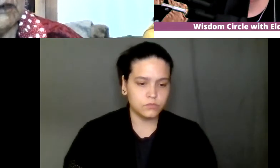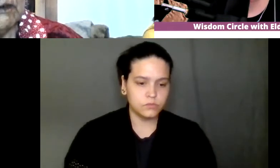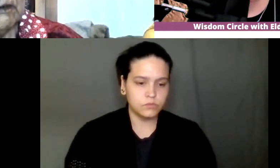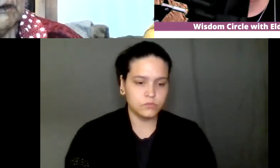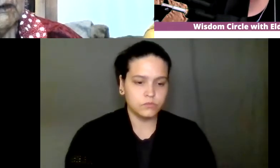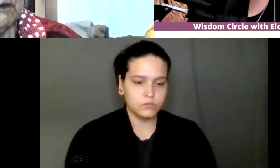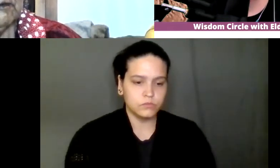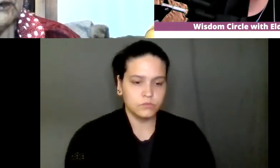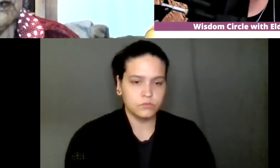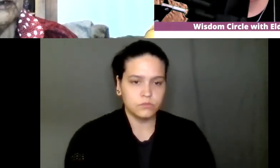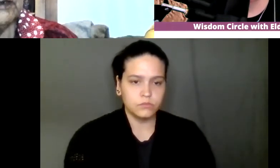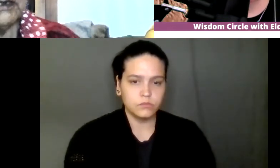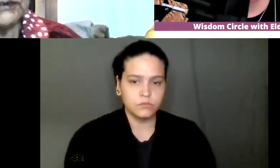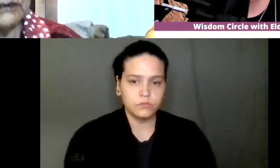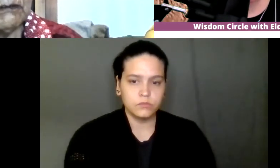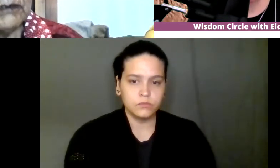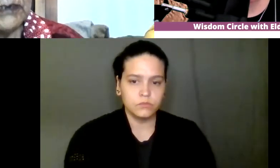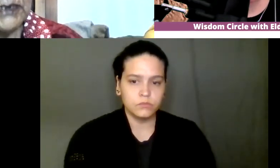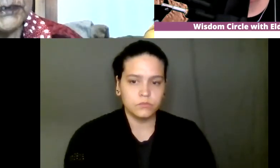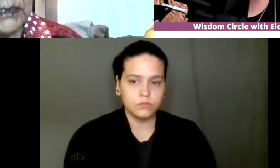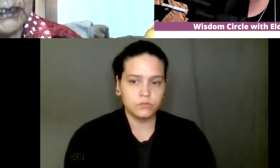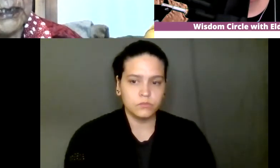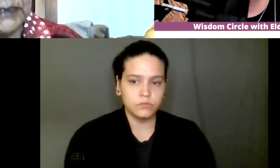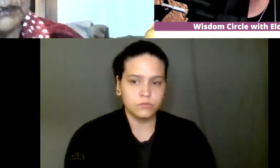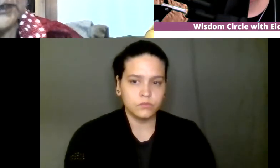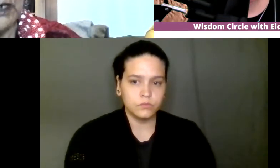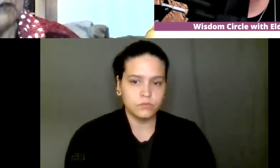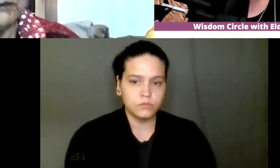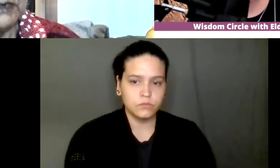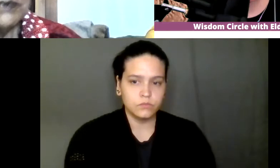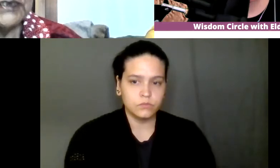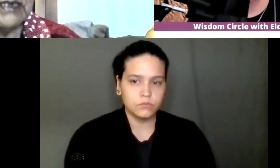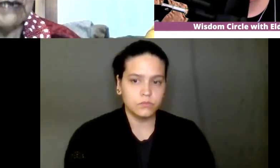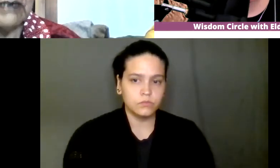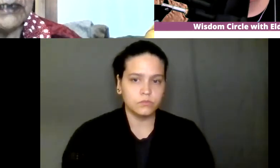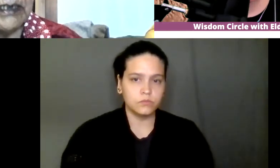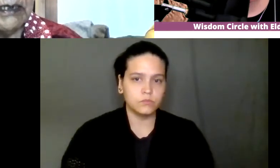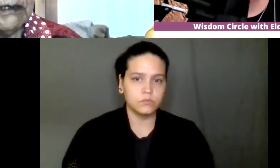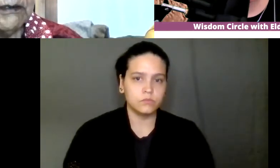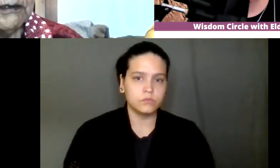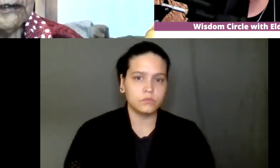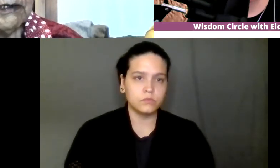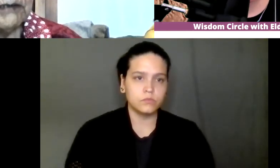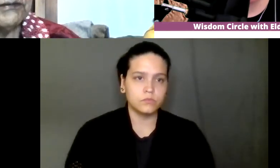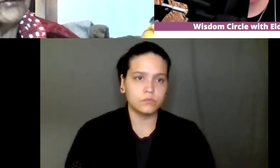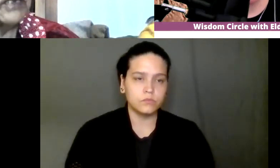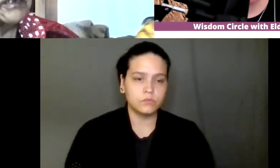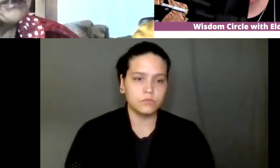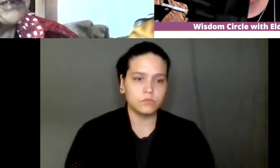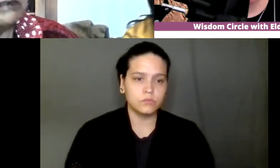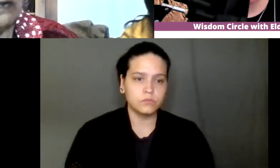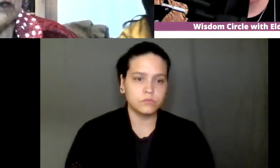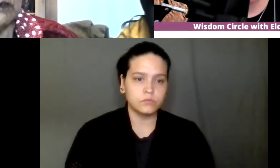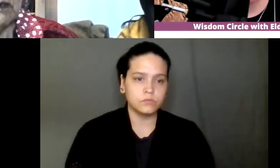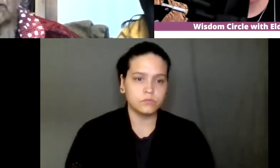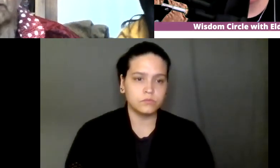startle. What are he added or touch it that the yajin Asia Ados, she had that sky. He added on that it that